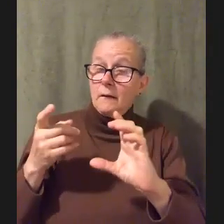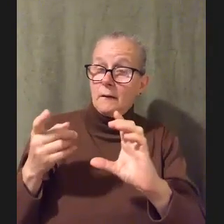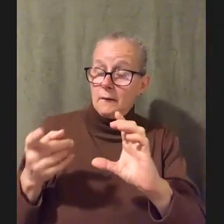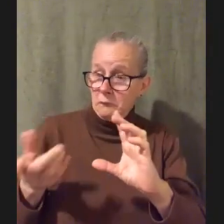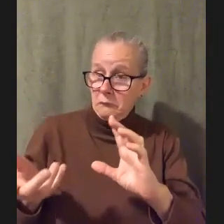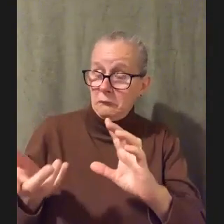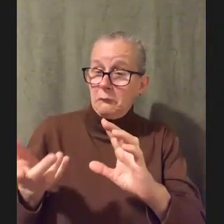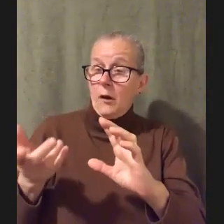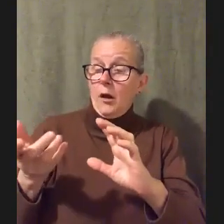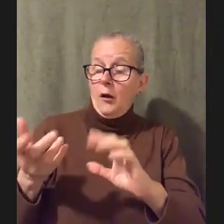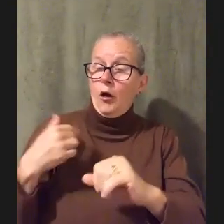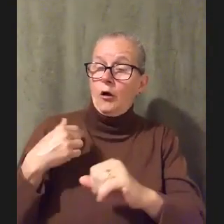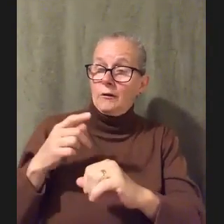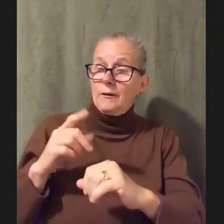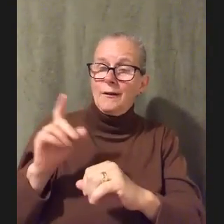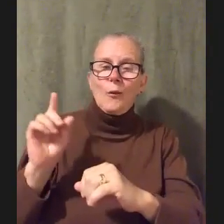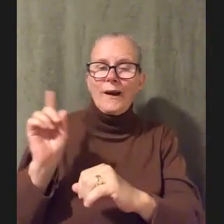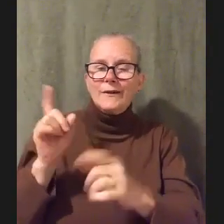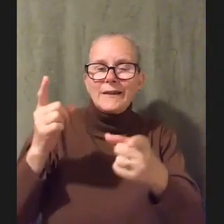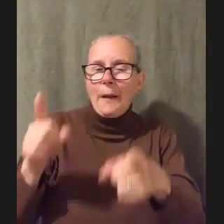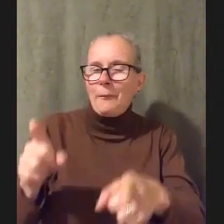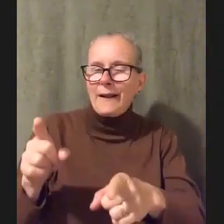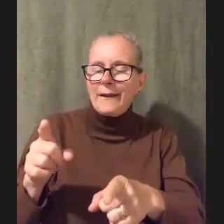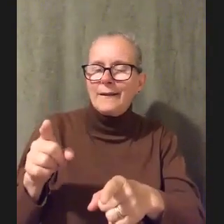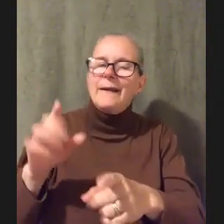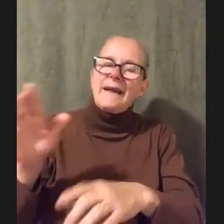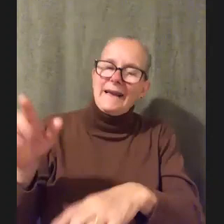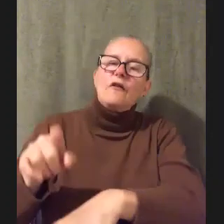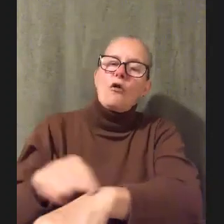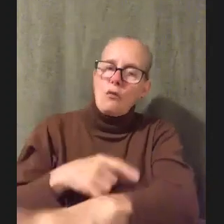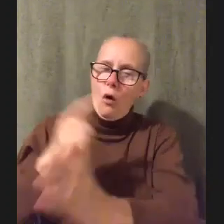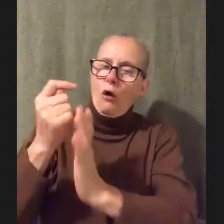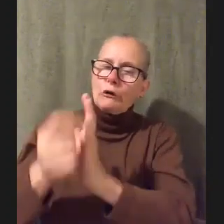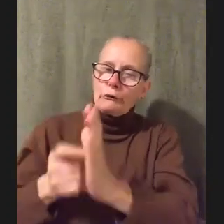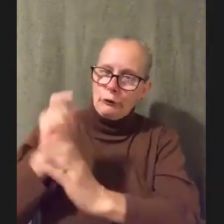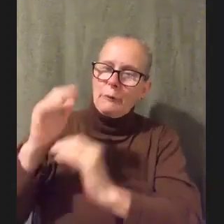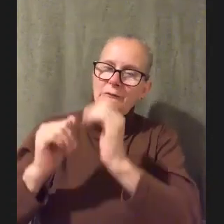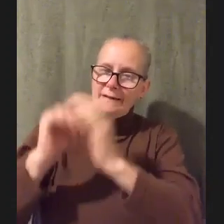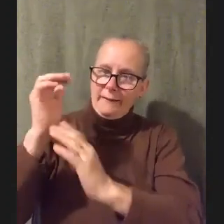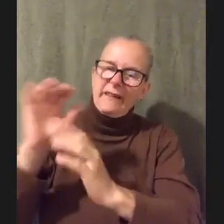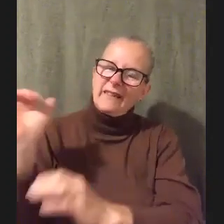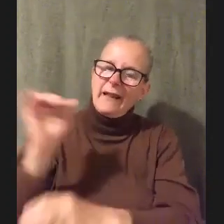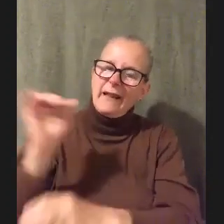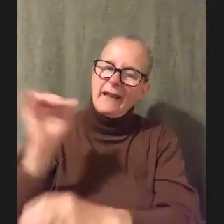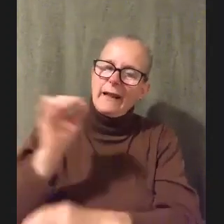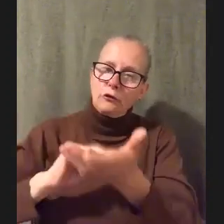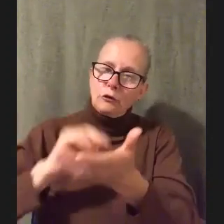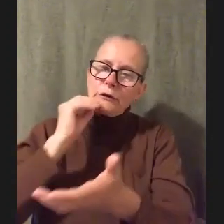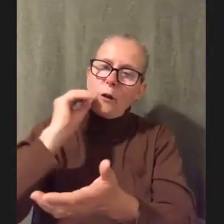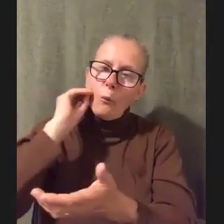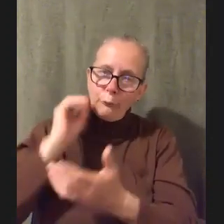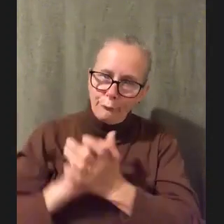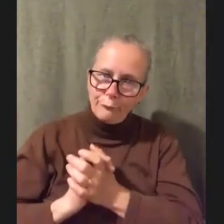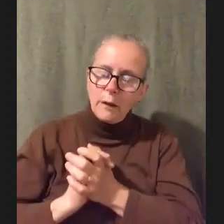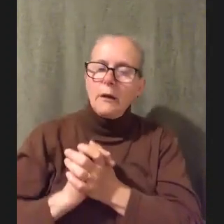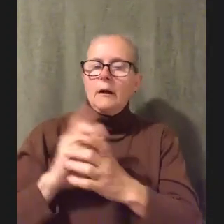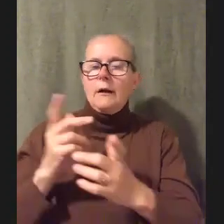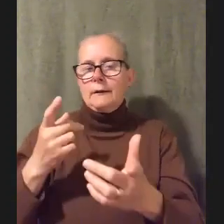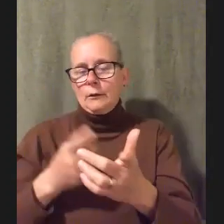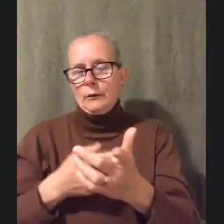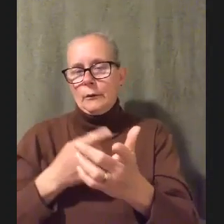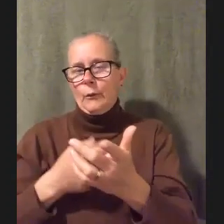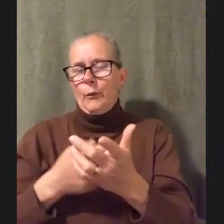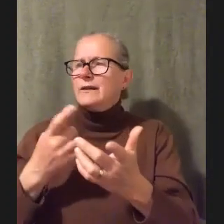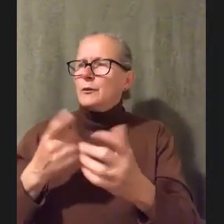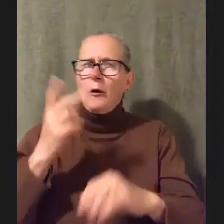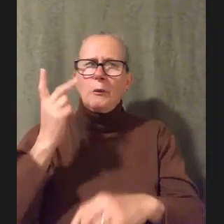COVID-19 are occurring in acute and long-term care facilities. There are occasional cases found at home. I